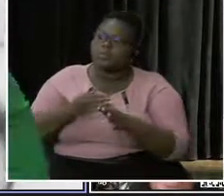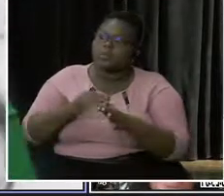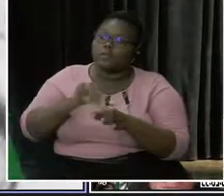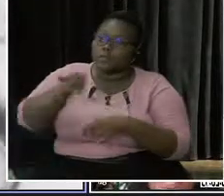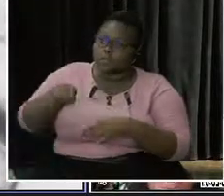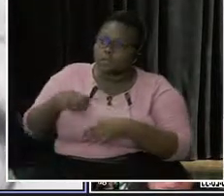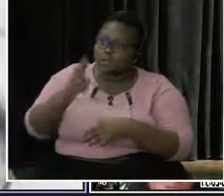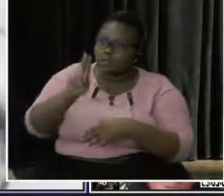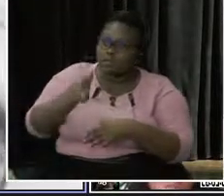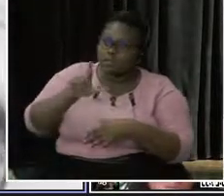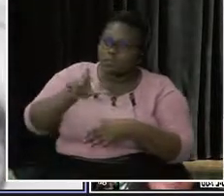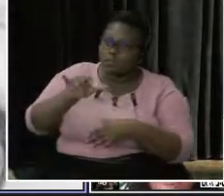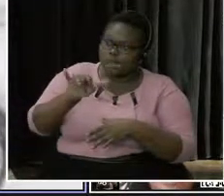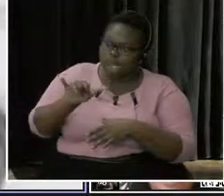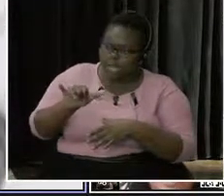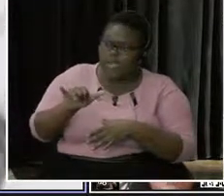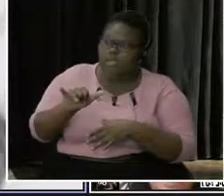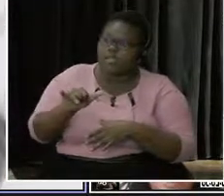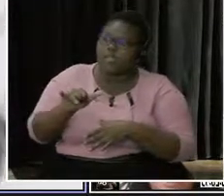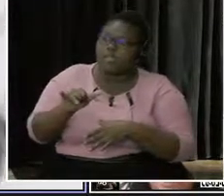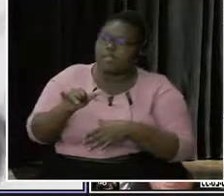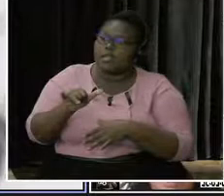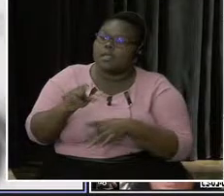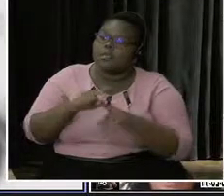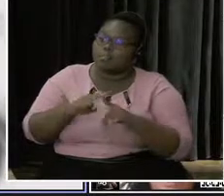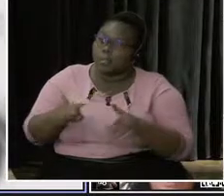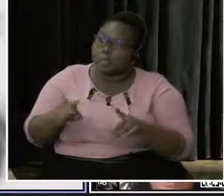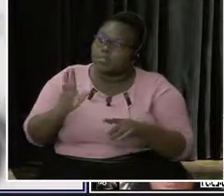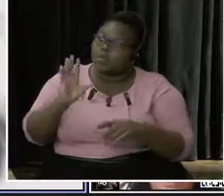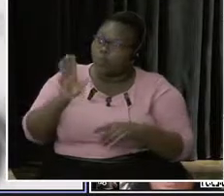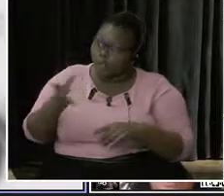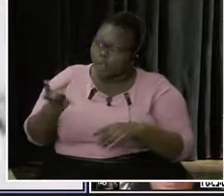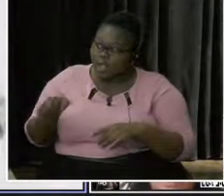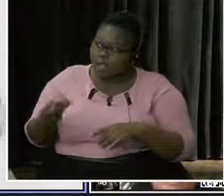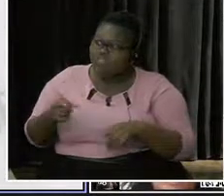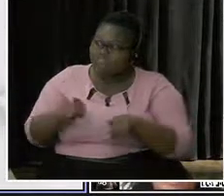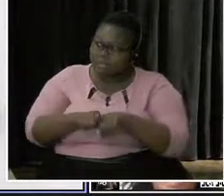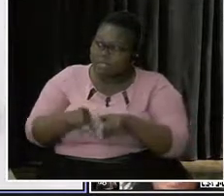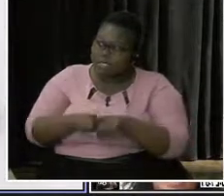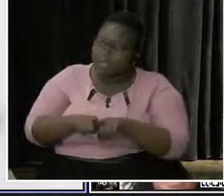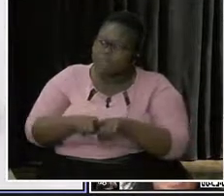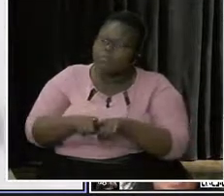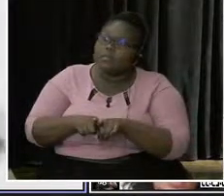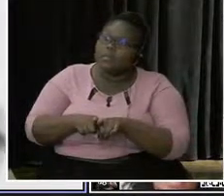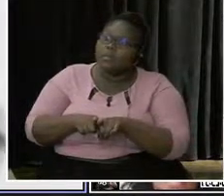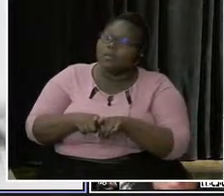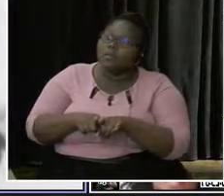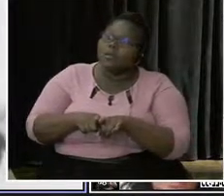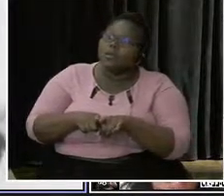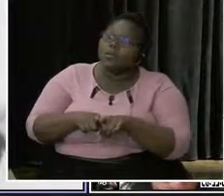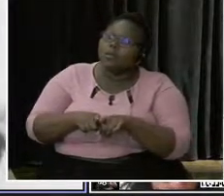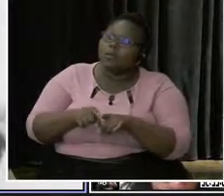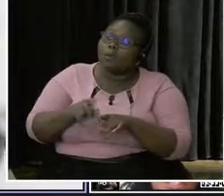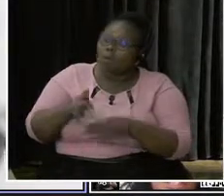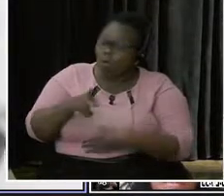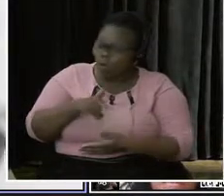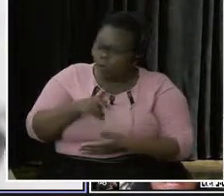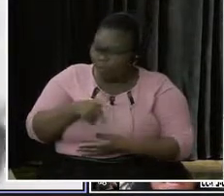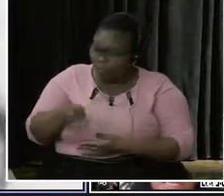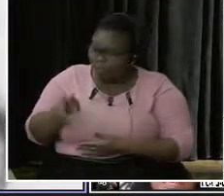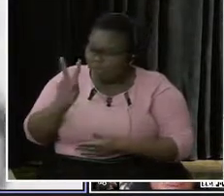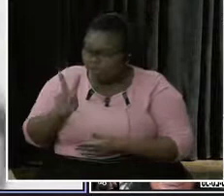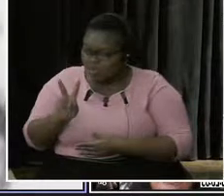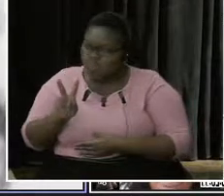entire country has been bracing for a repeat performance and phase 2 of this planned attack on critical infrastructure and